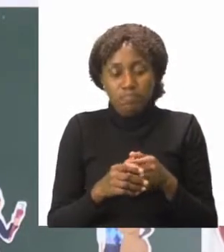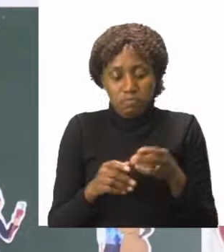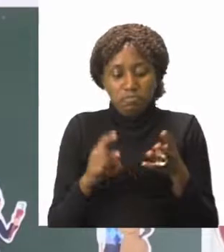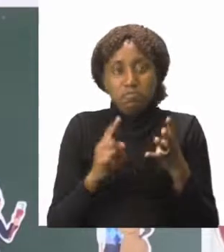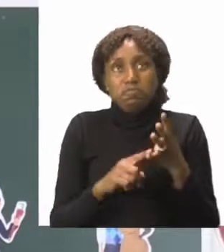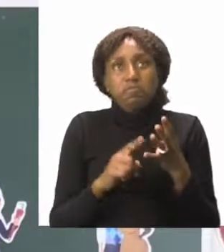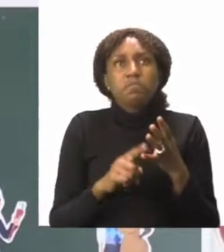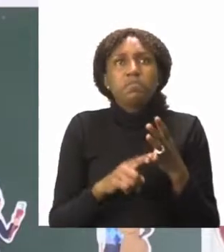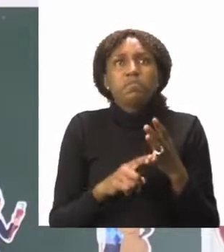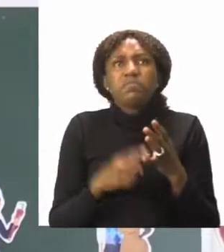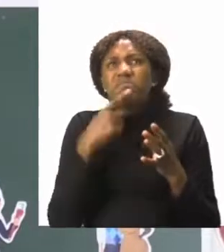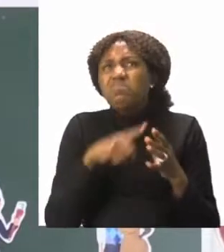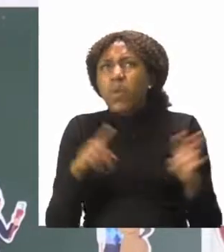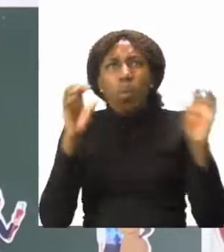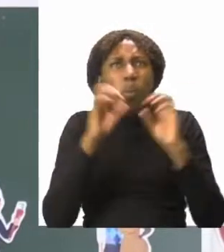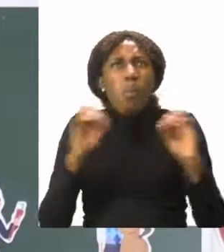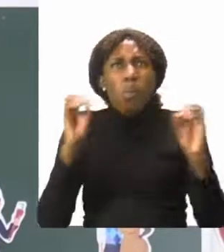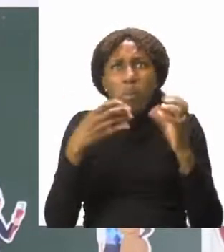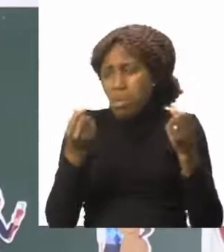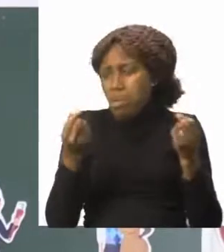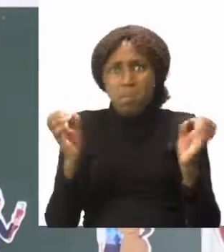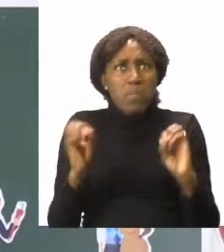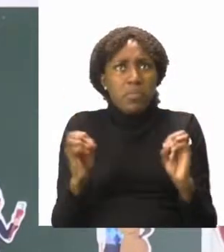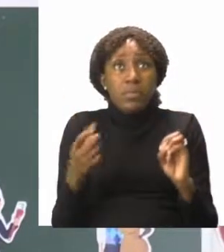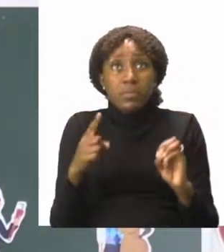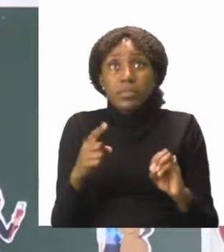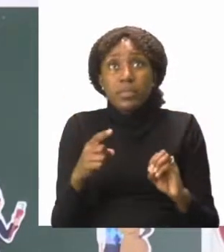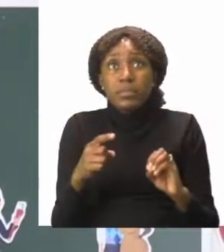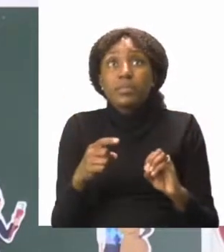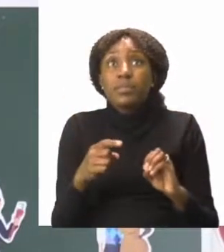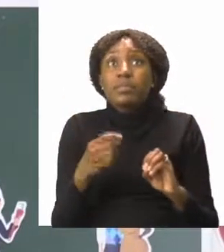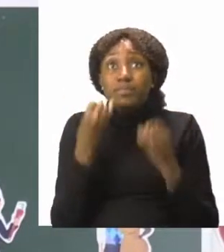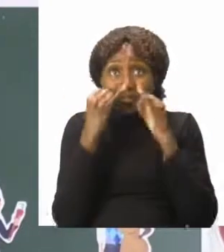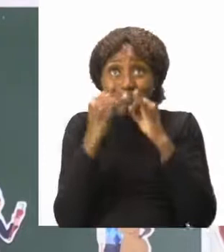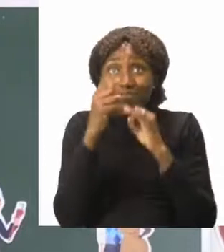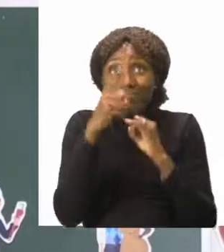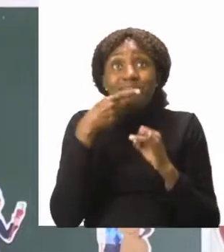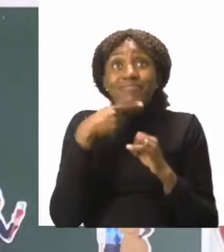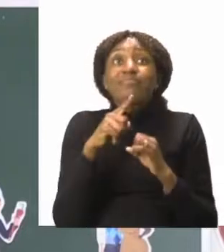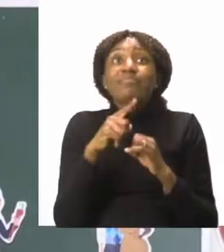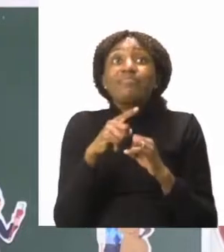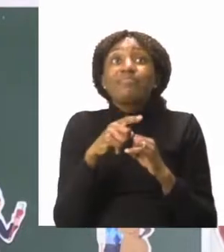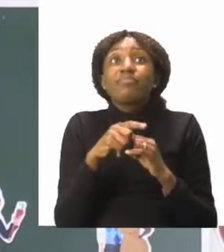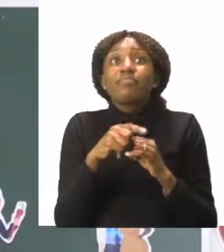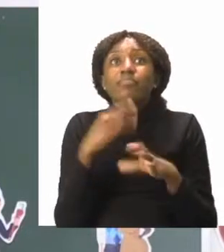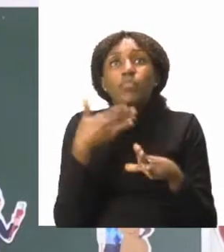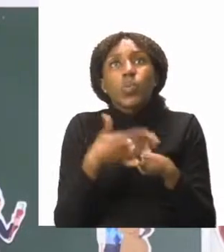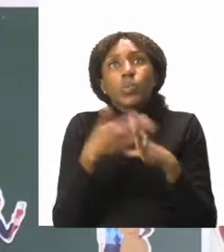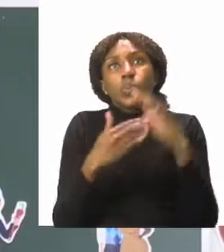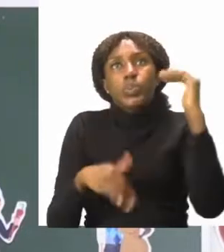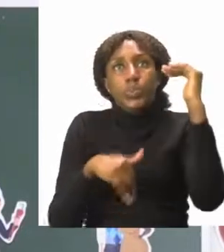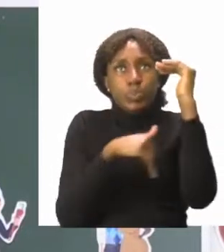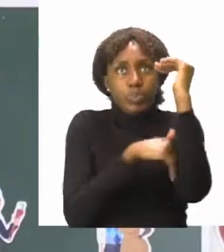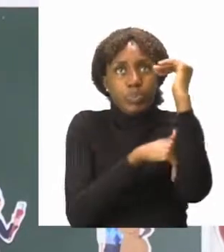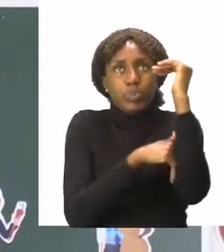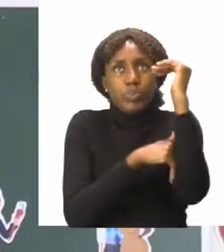here. Now he doesn't have anything in his hands, but today I'll tell you that this person works in an office.